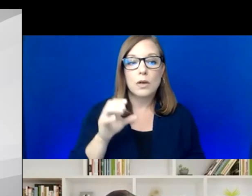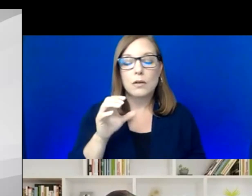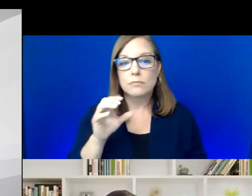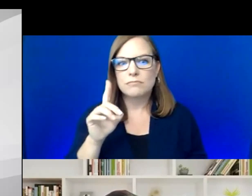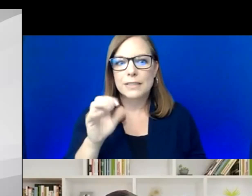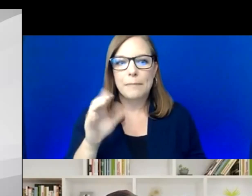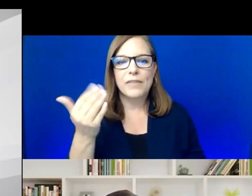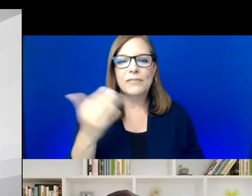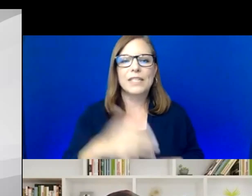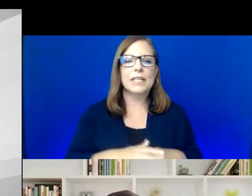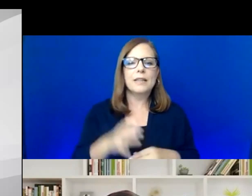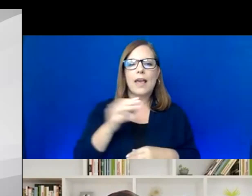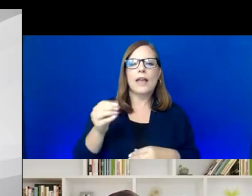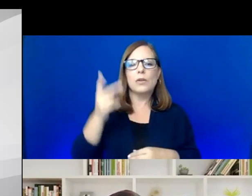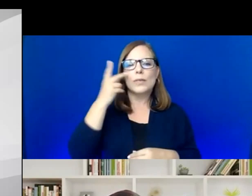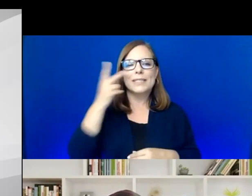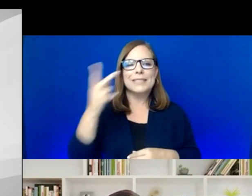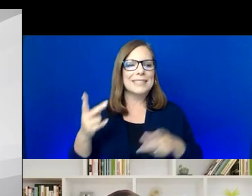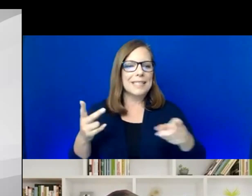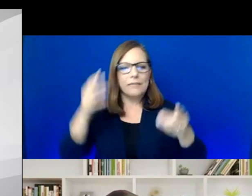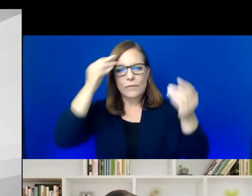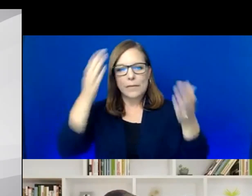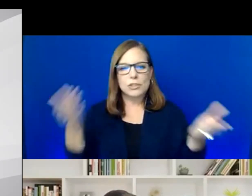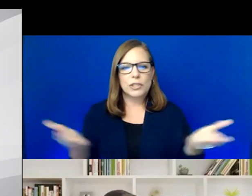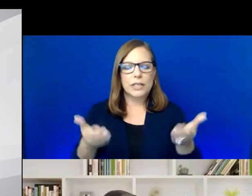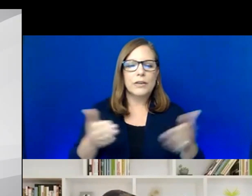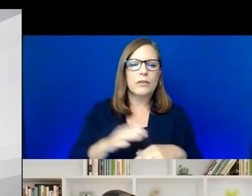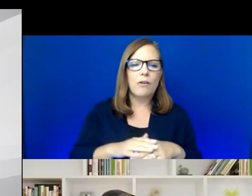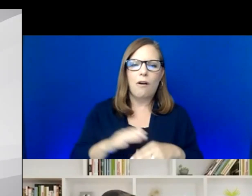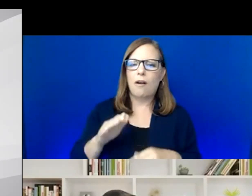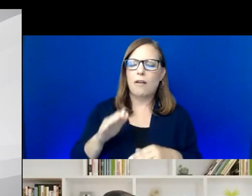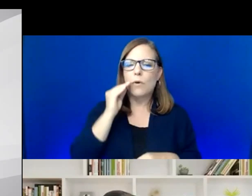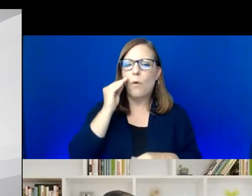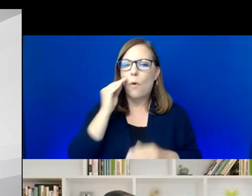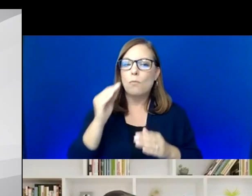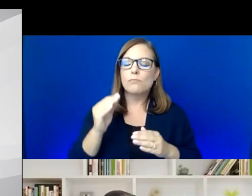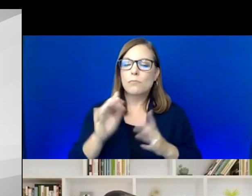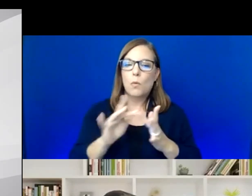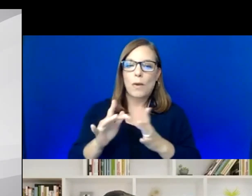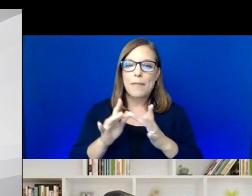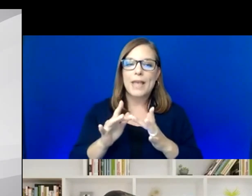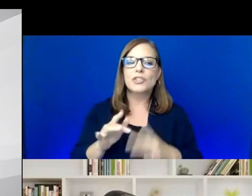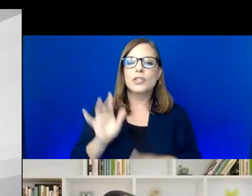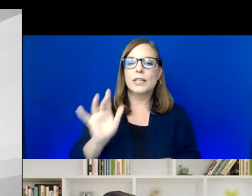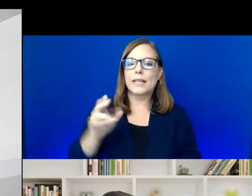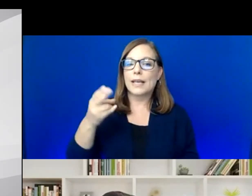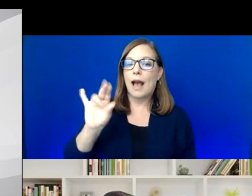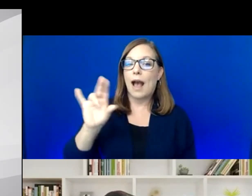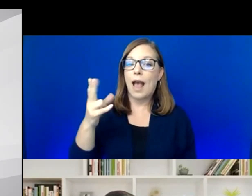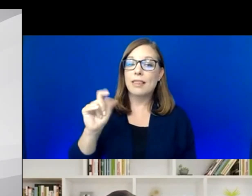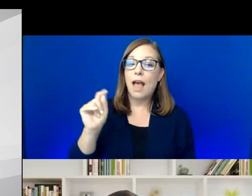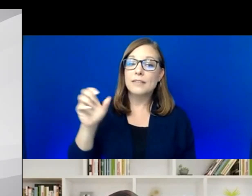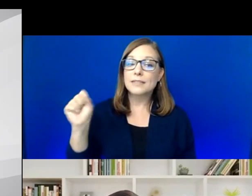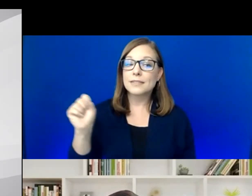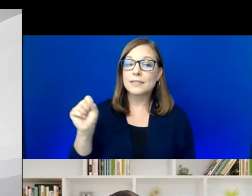our Hubs and Spokes webpage. If you go to the CDA homepage under highlights, you'll see that there is a link that can take you directly there.